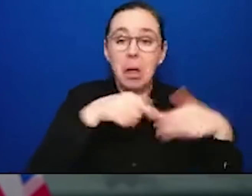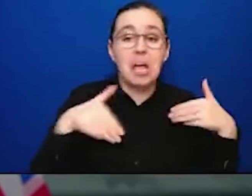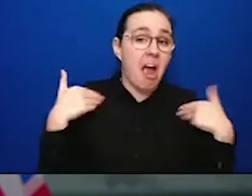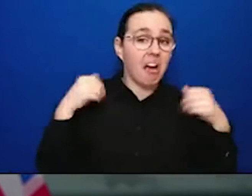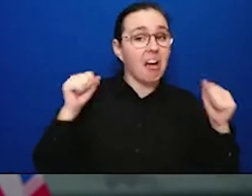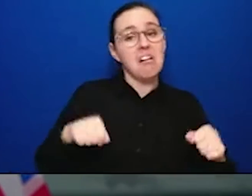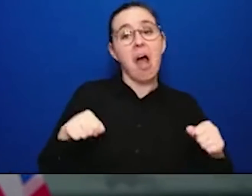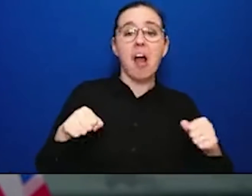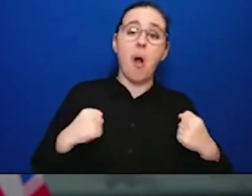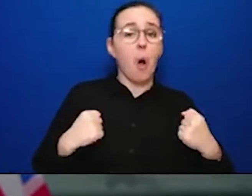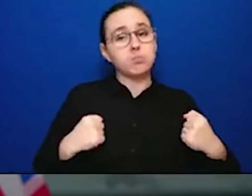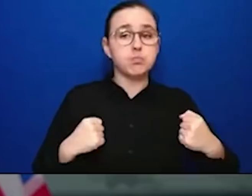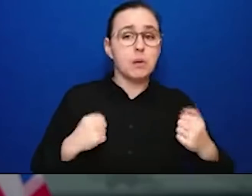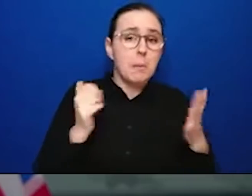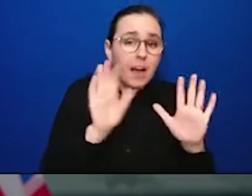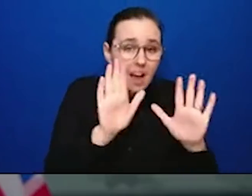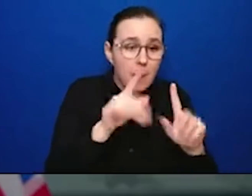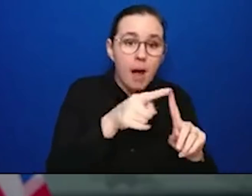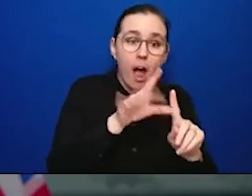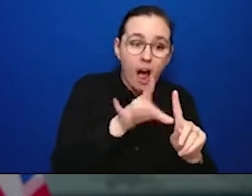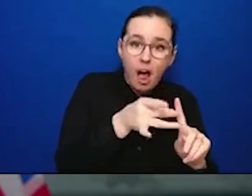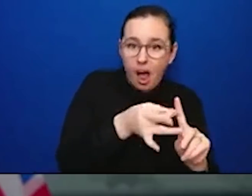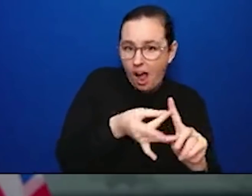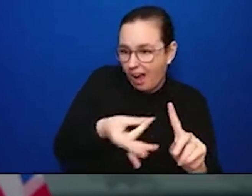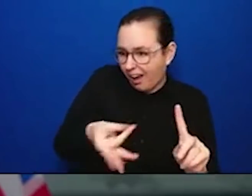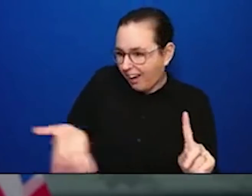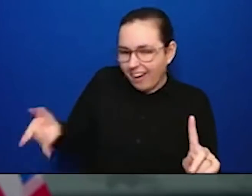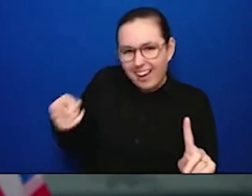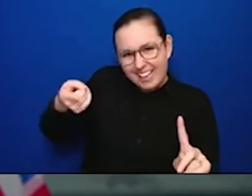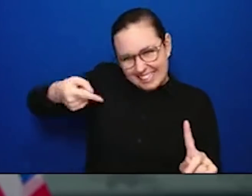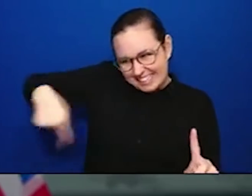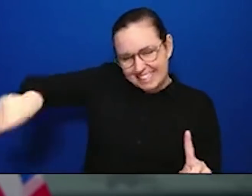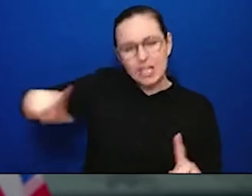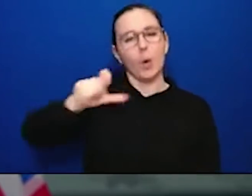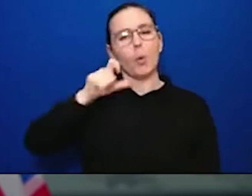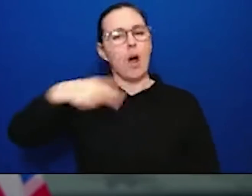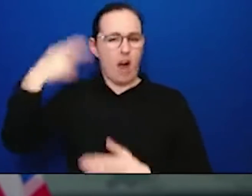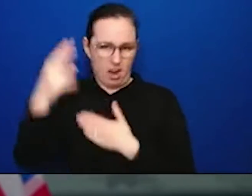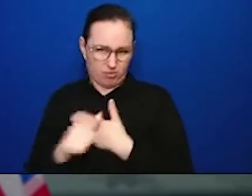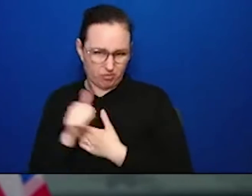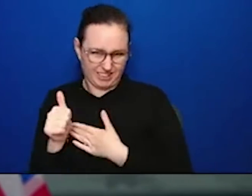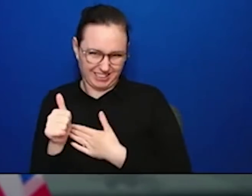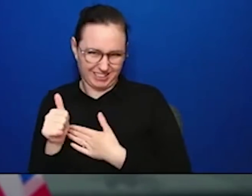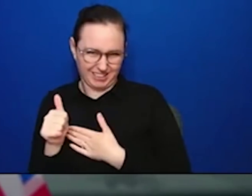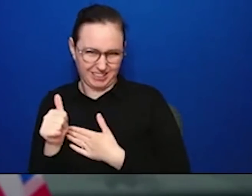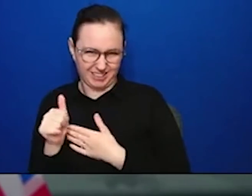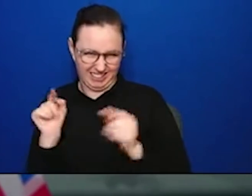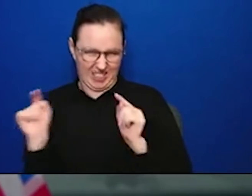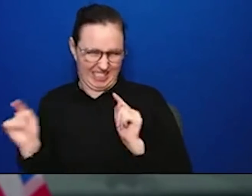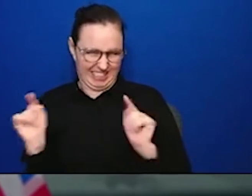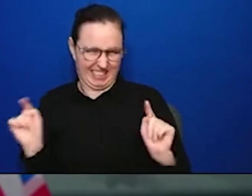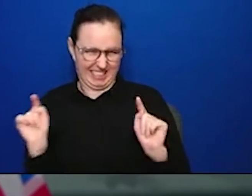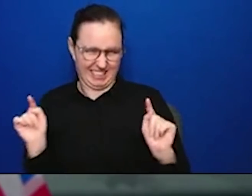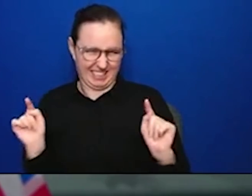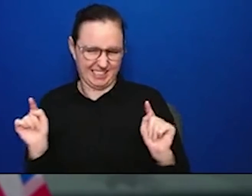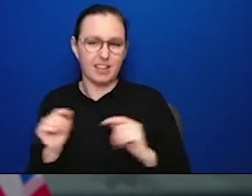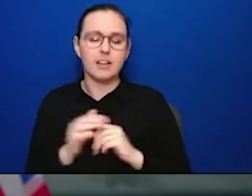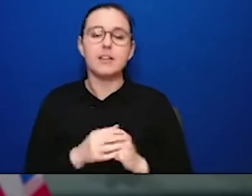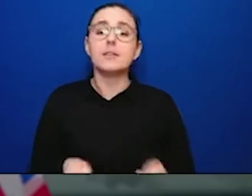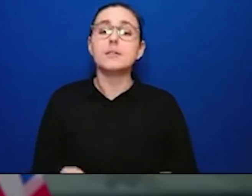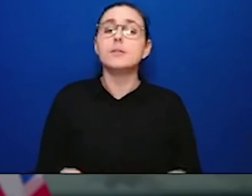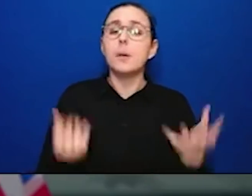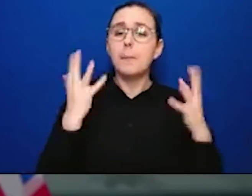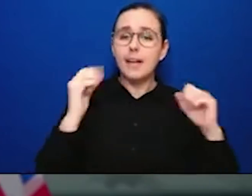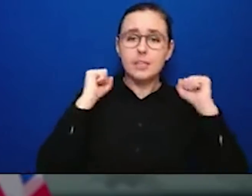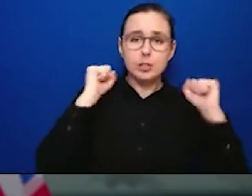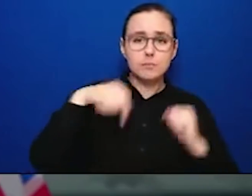gyms are doing everything right in many cases, but the reputable ones understand that they're not going to put their staff and